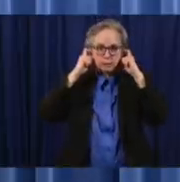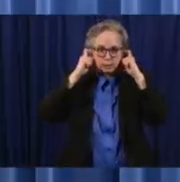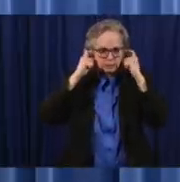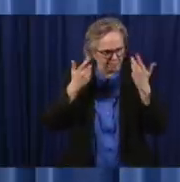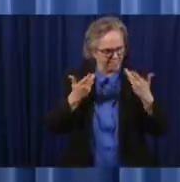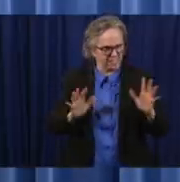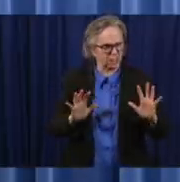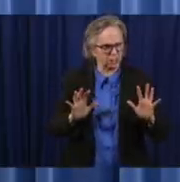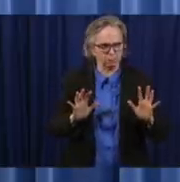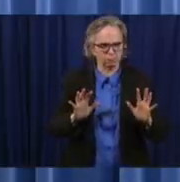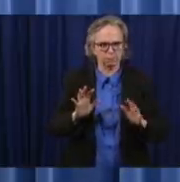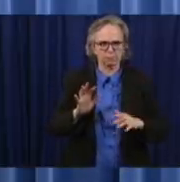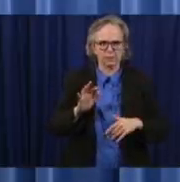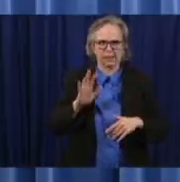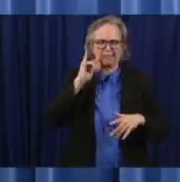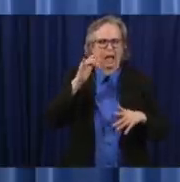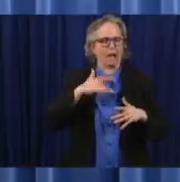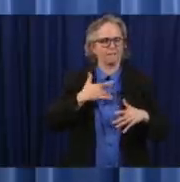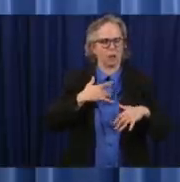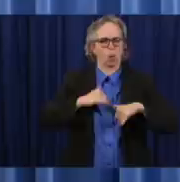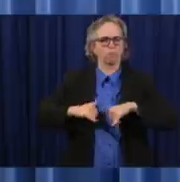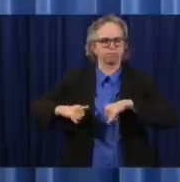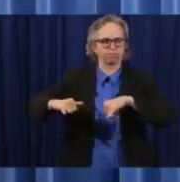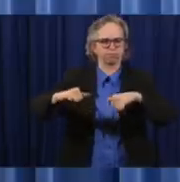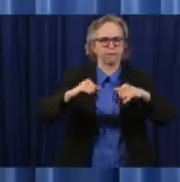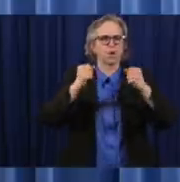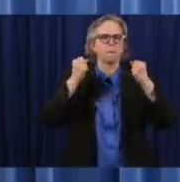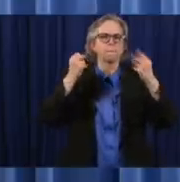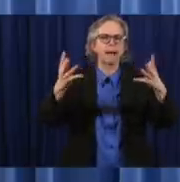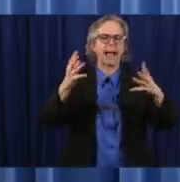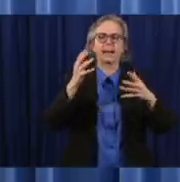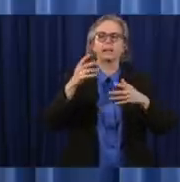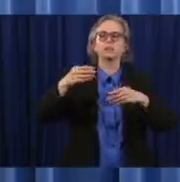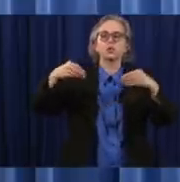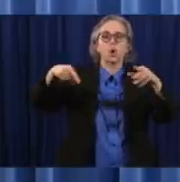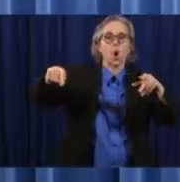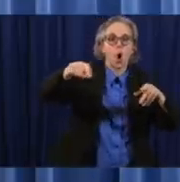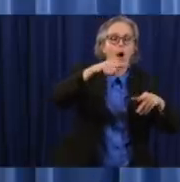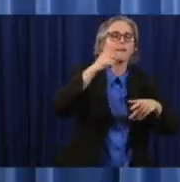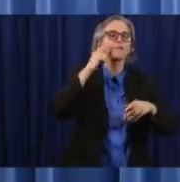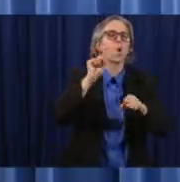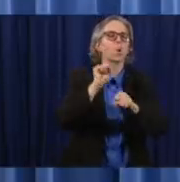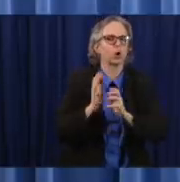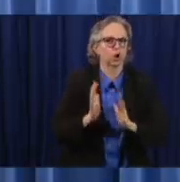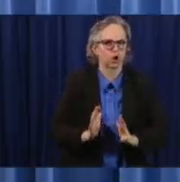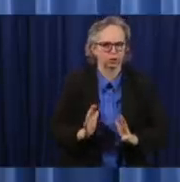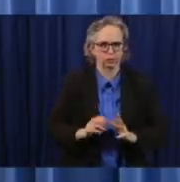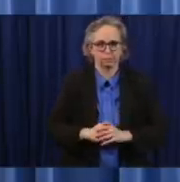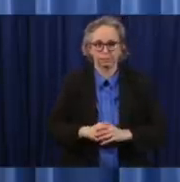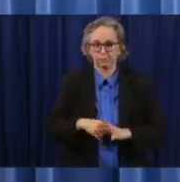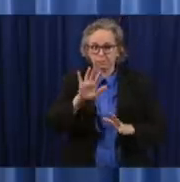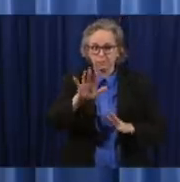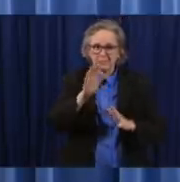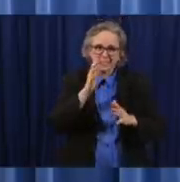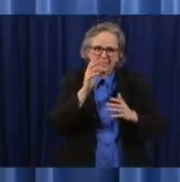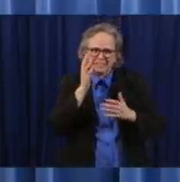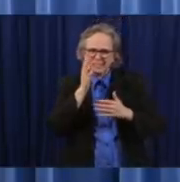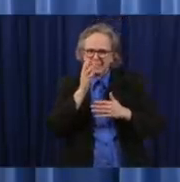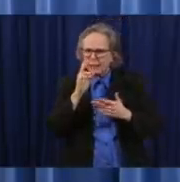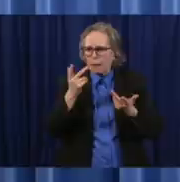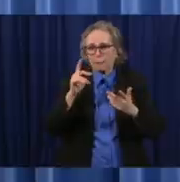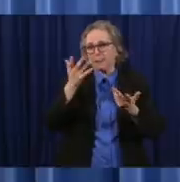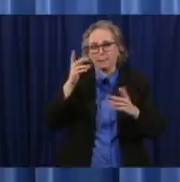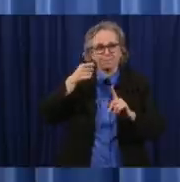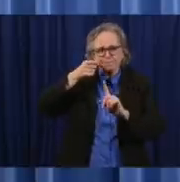standard in the workplace. There are some types of business